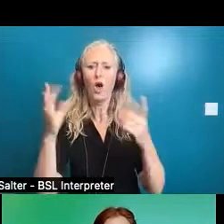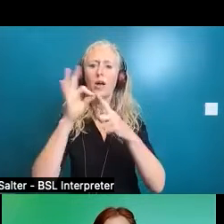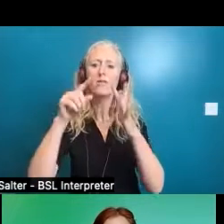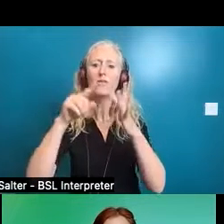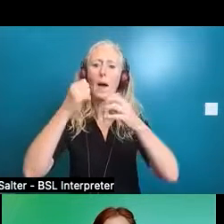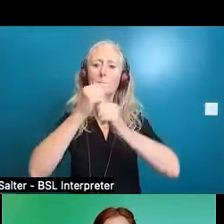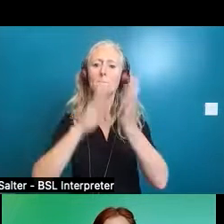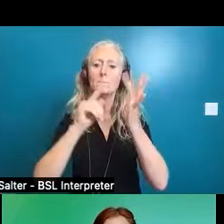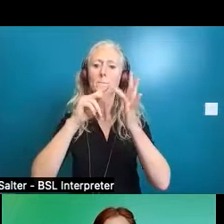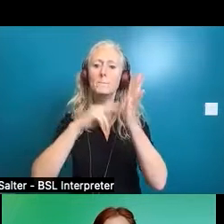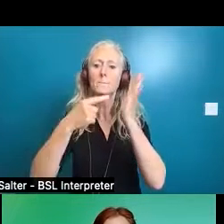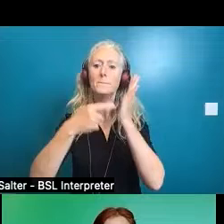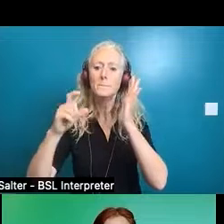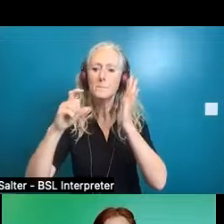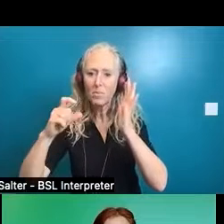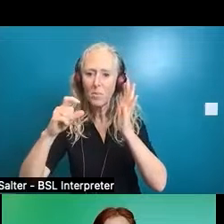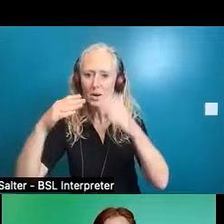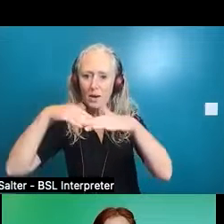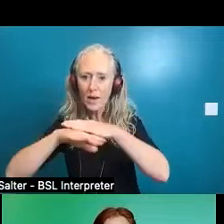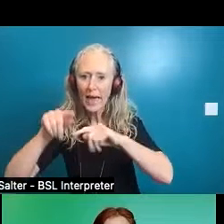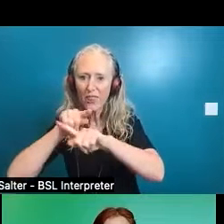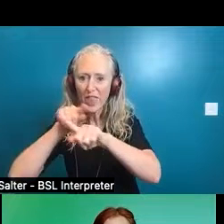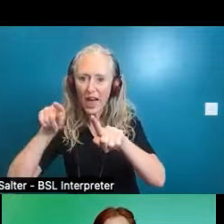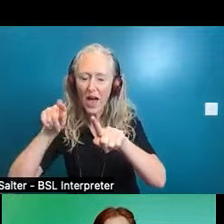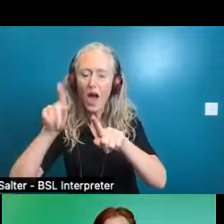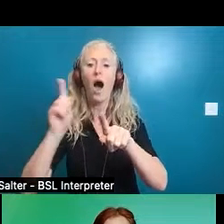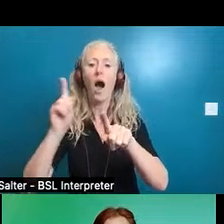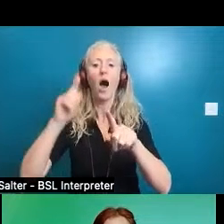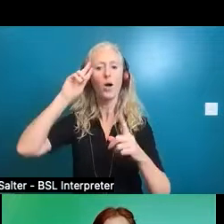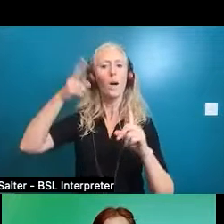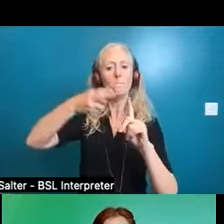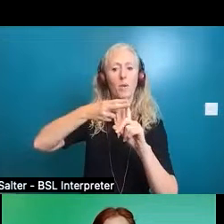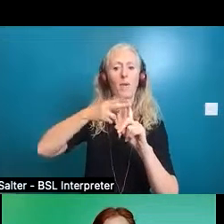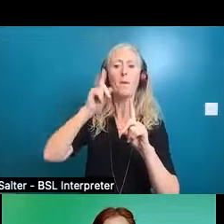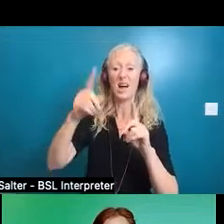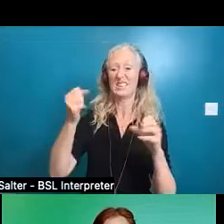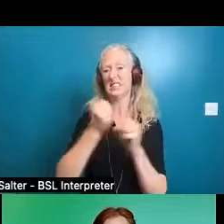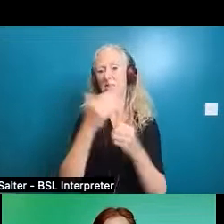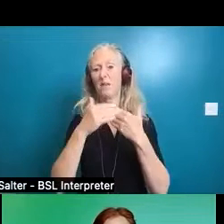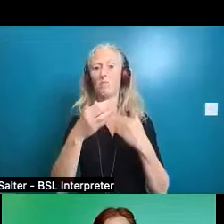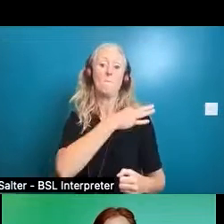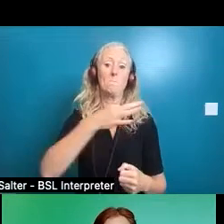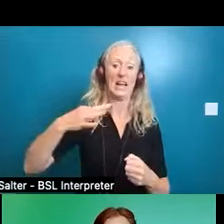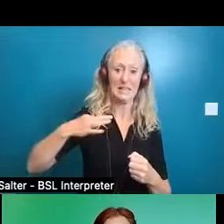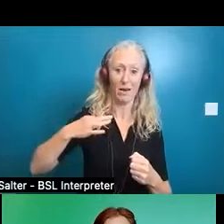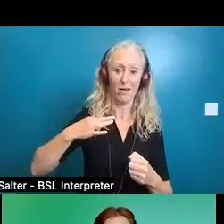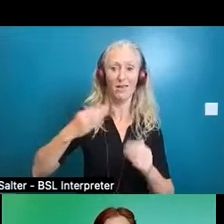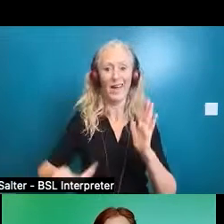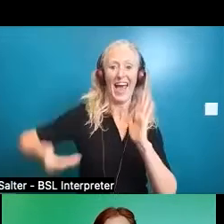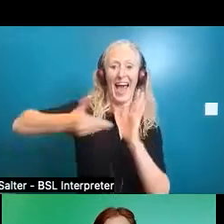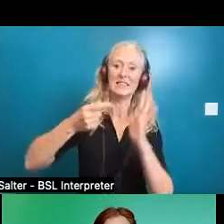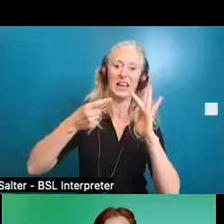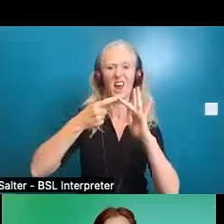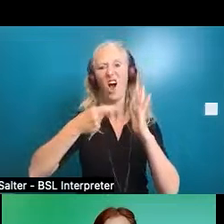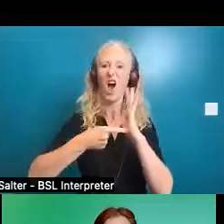because everything must be inflammatory, he stuck an itis on the end of it, so it was retinitis pigmentosa. Of course, we